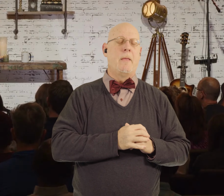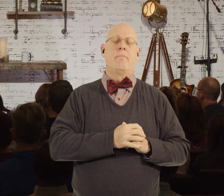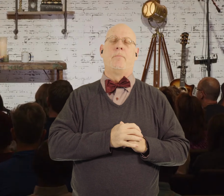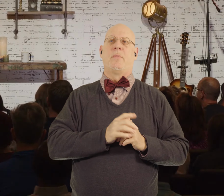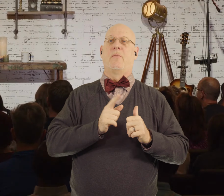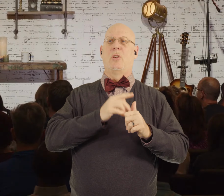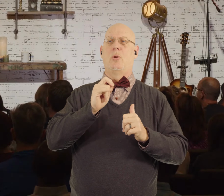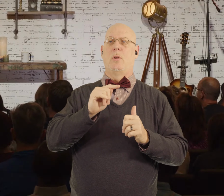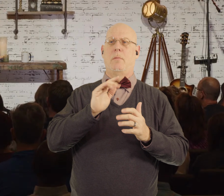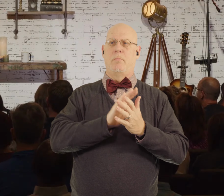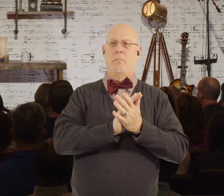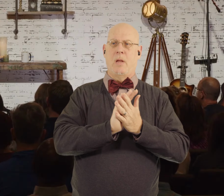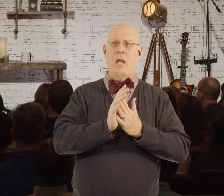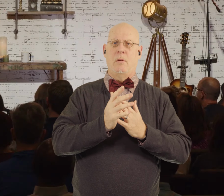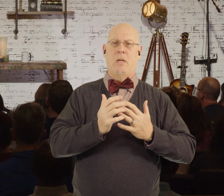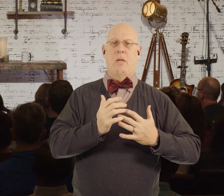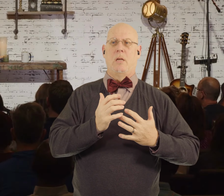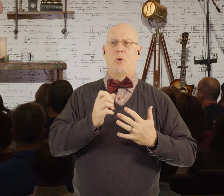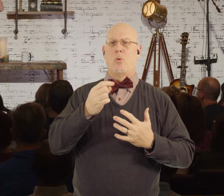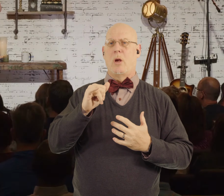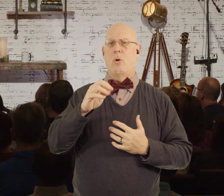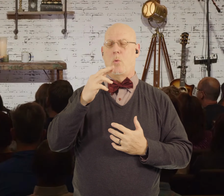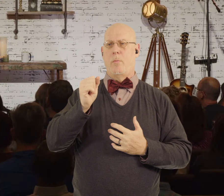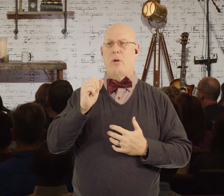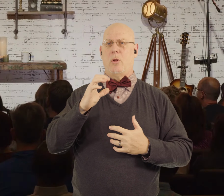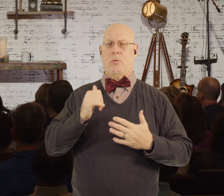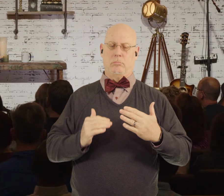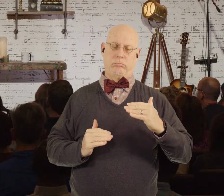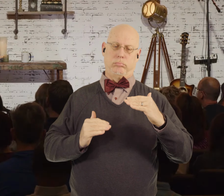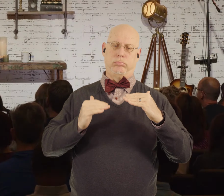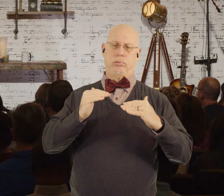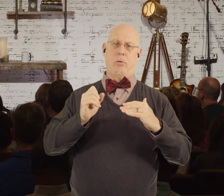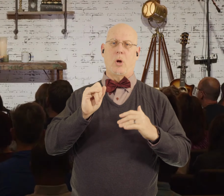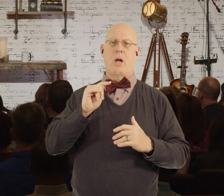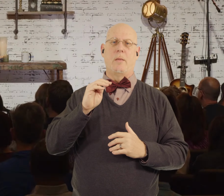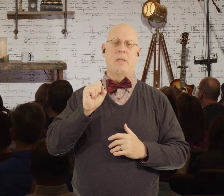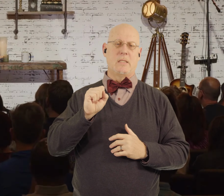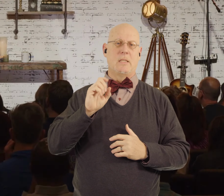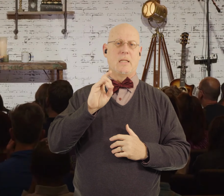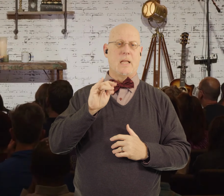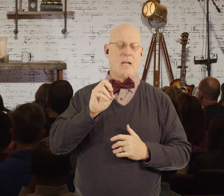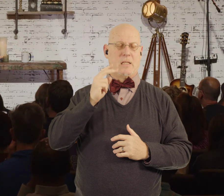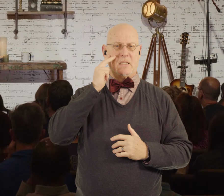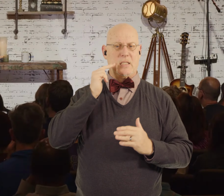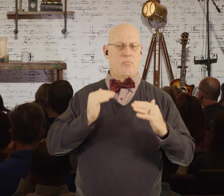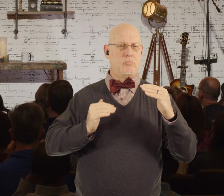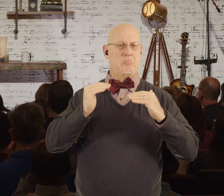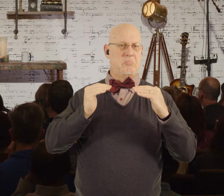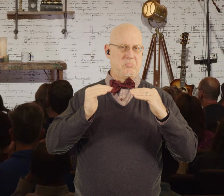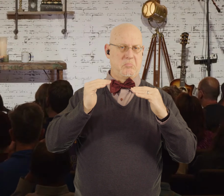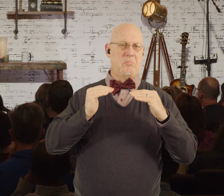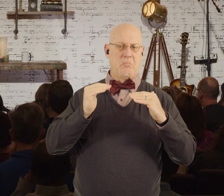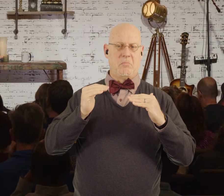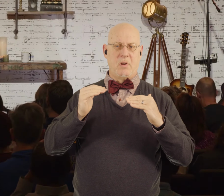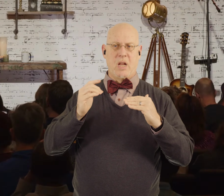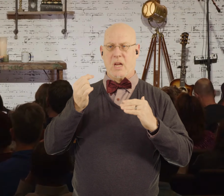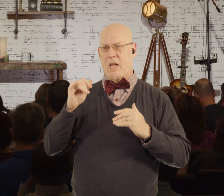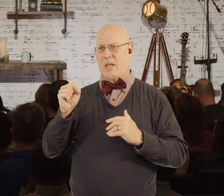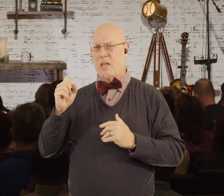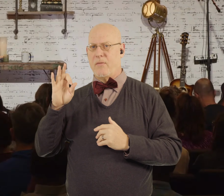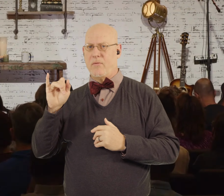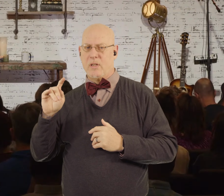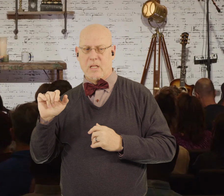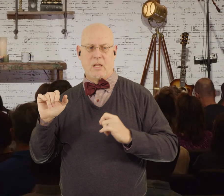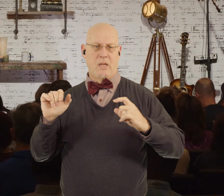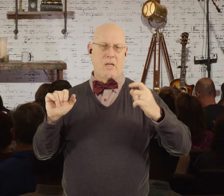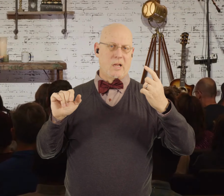goddess of fertility. By the first century, she was beginning to be replaced by the Greco-Roman god Artemis Diana. And so they were seen as equivalent,